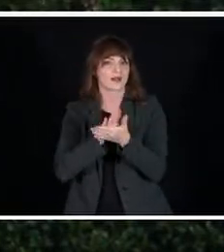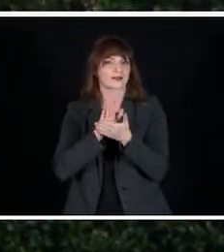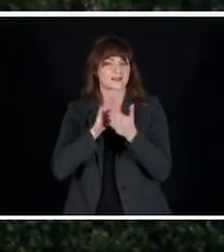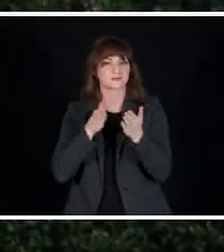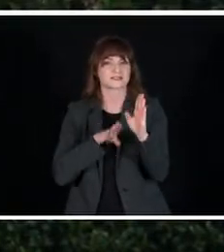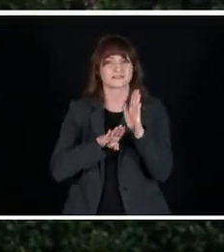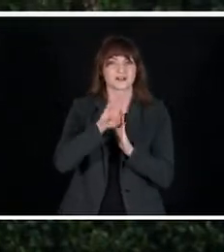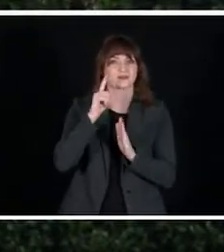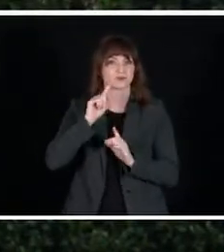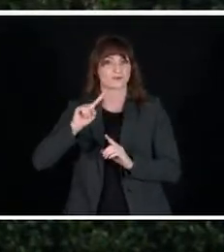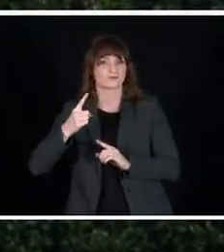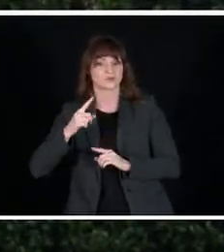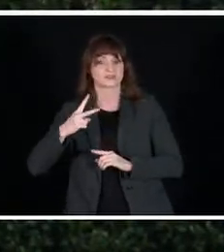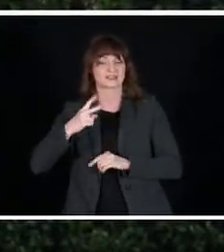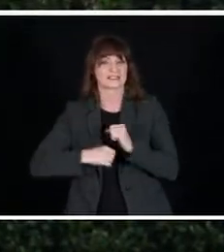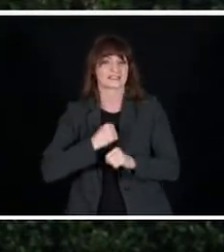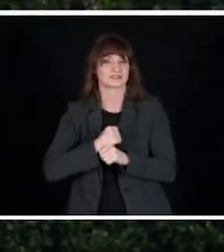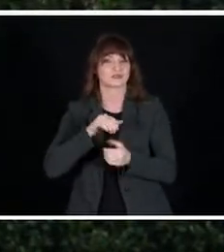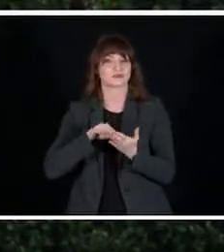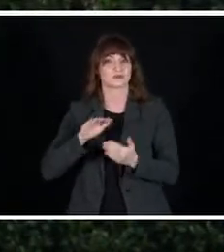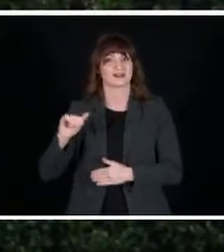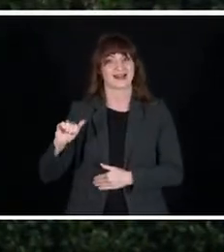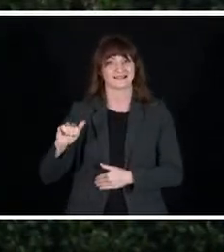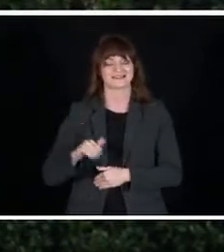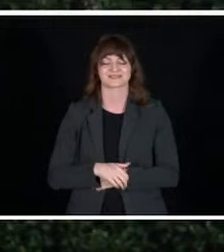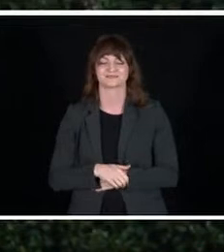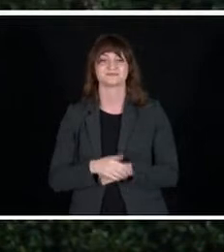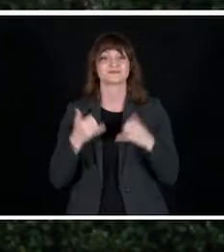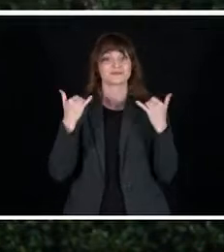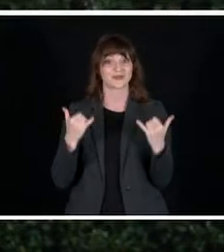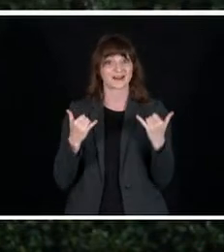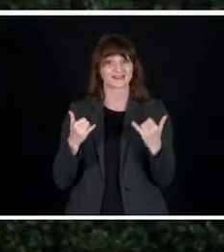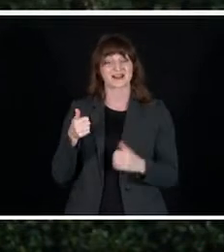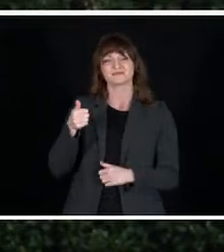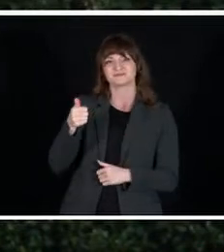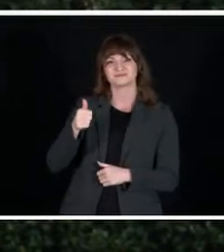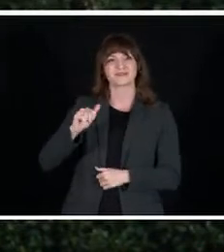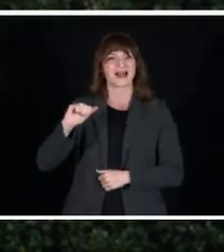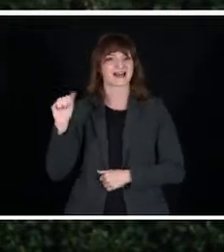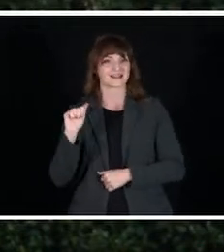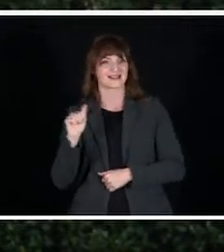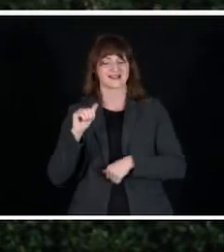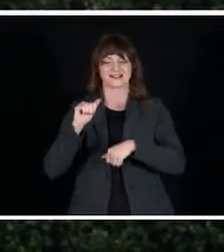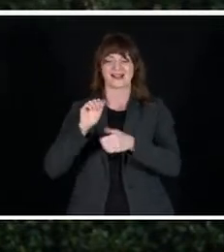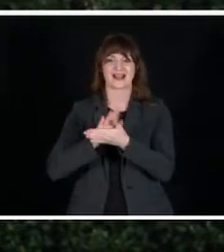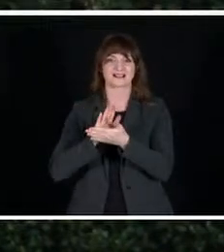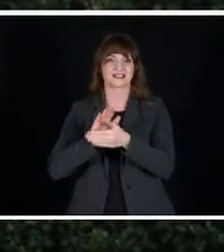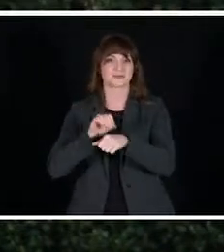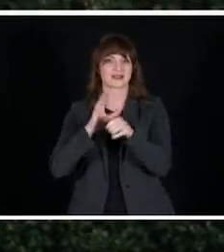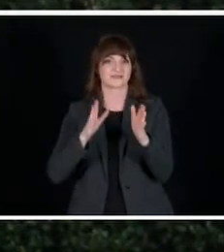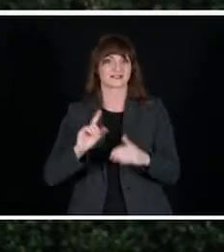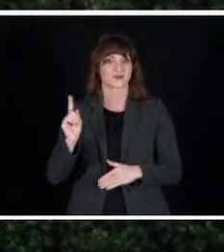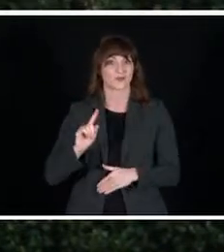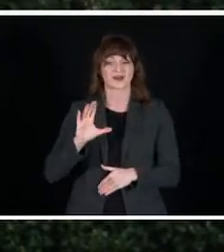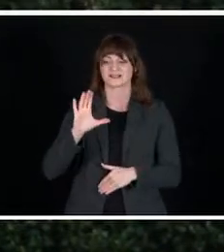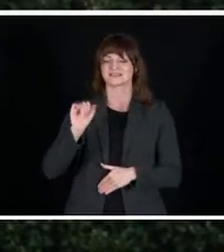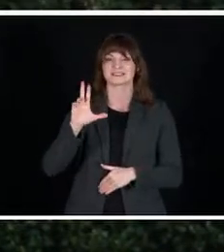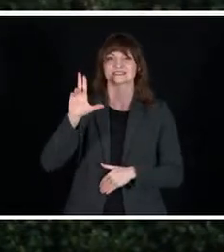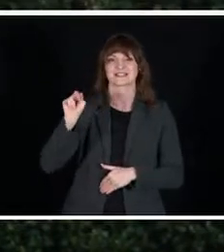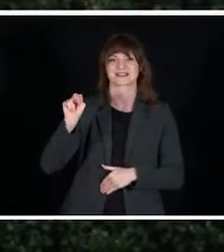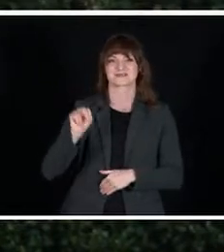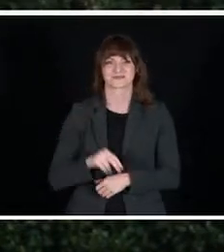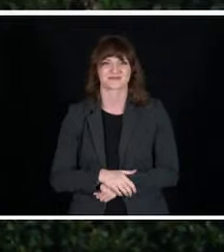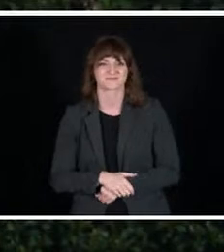second year student athletes. Currently, he serves in the position of athletic academic advisor at the California State University